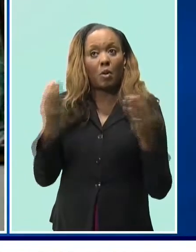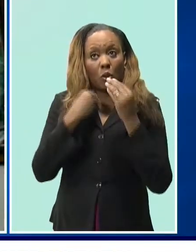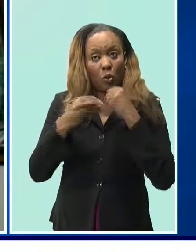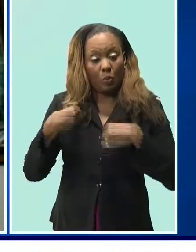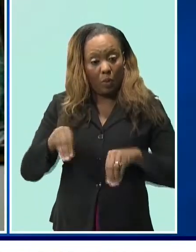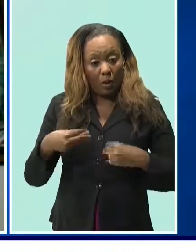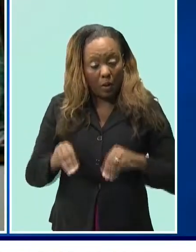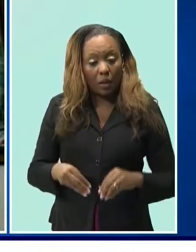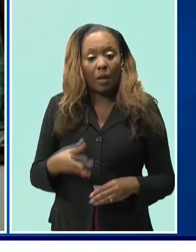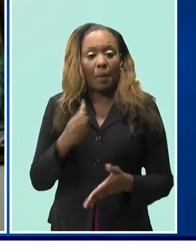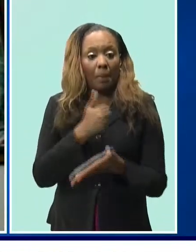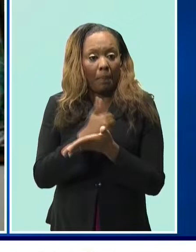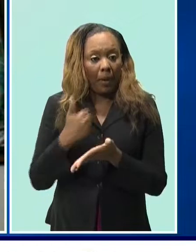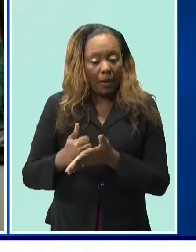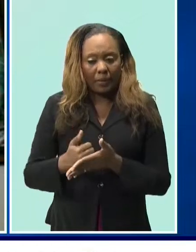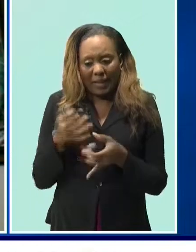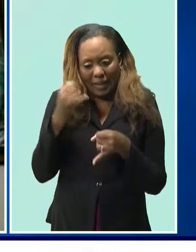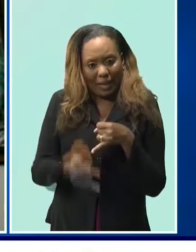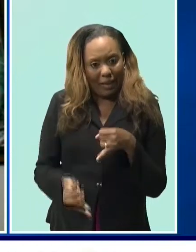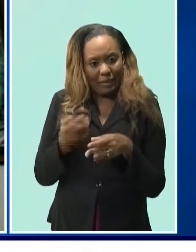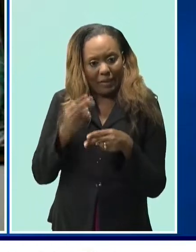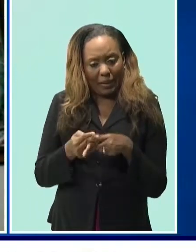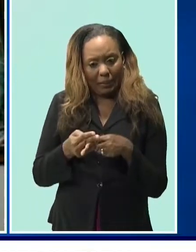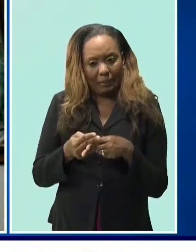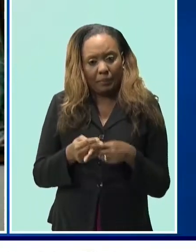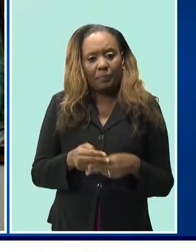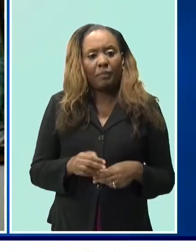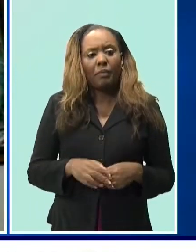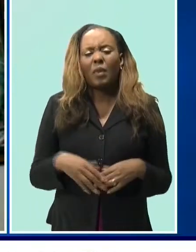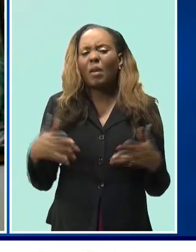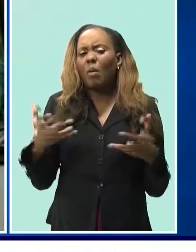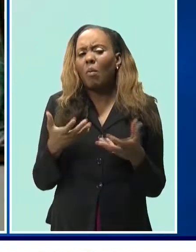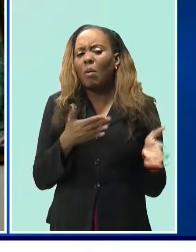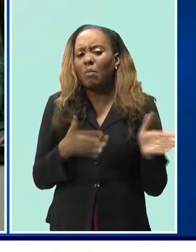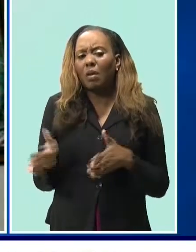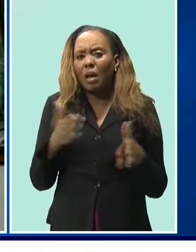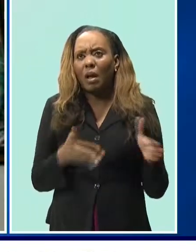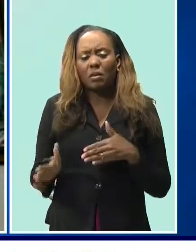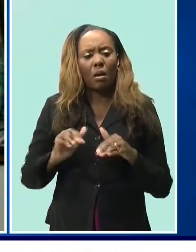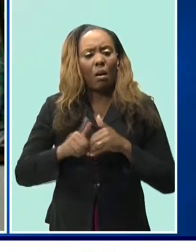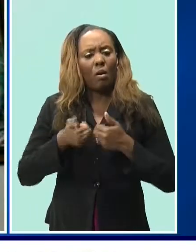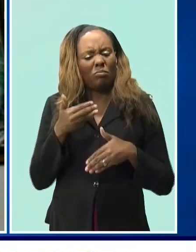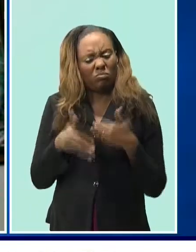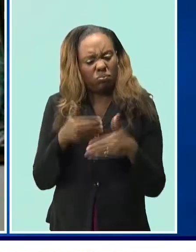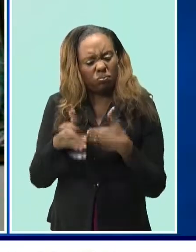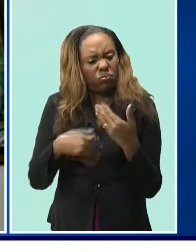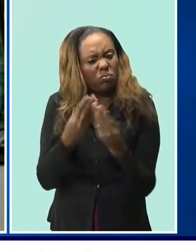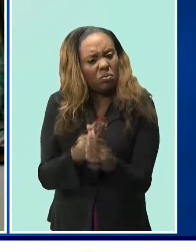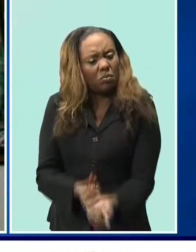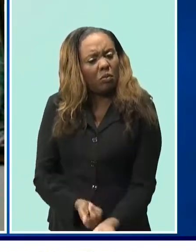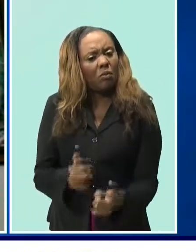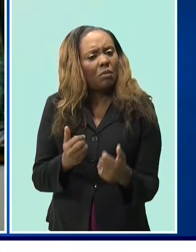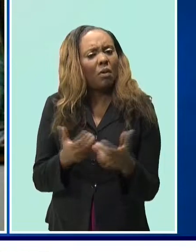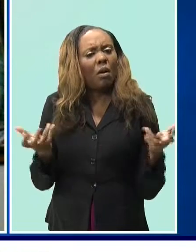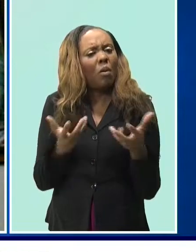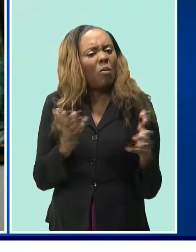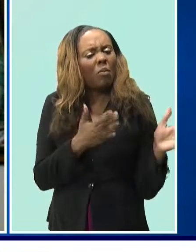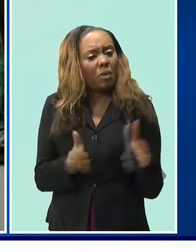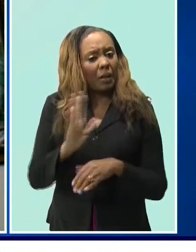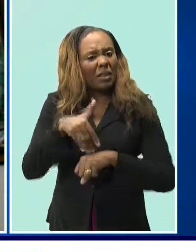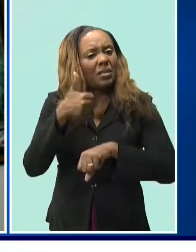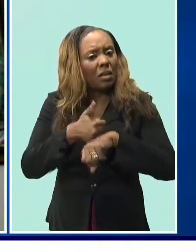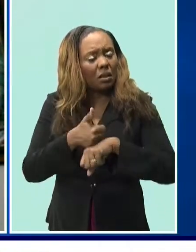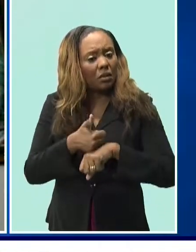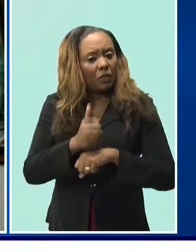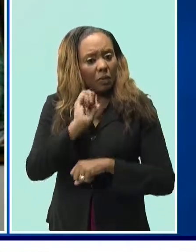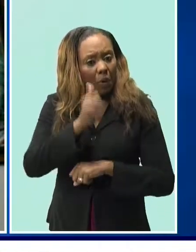last name. What plans are in place to police that process tomorrow to make sure that all goes according to how it's supposed